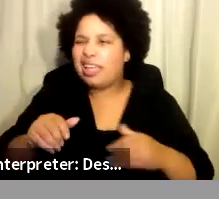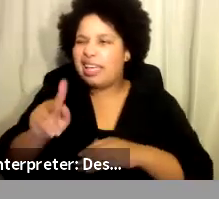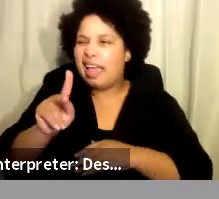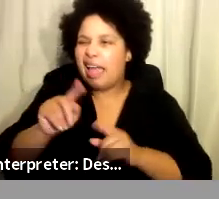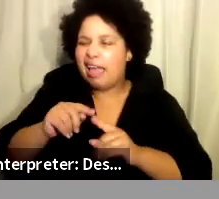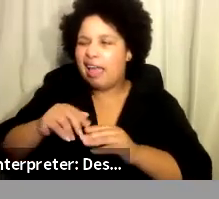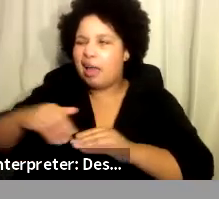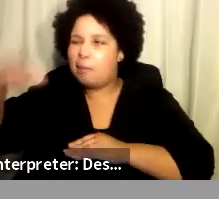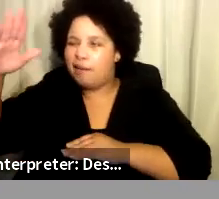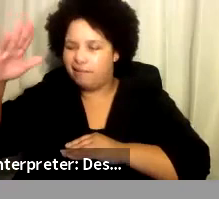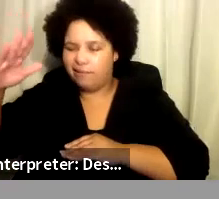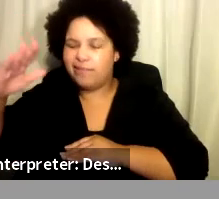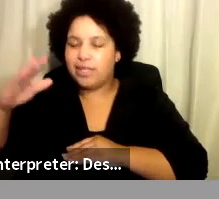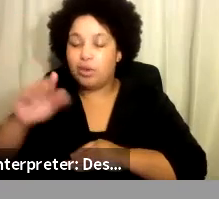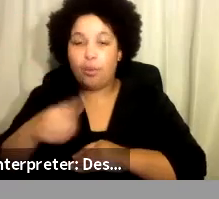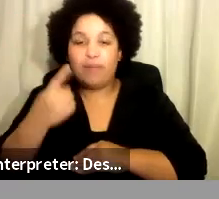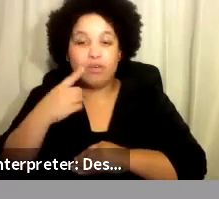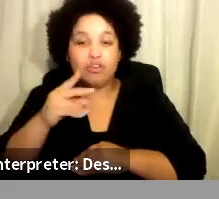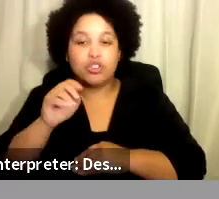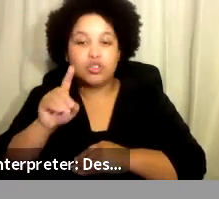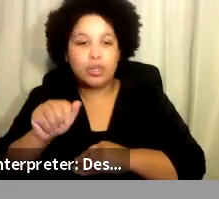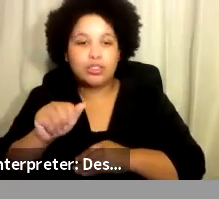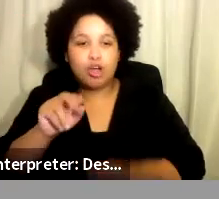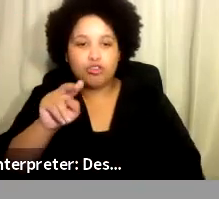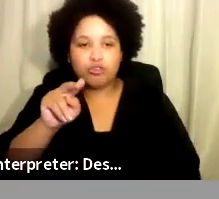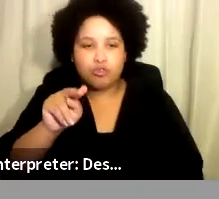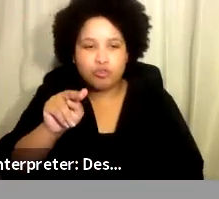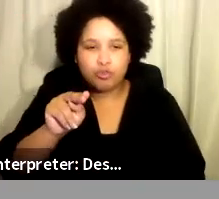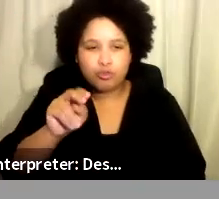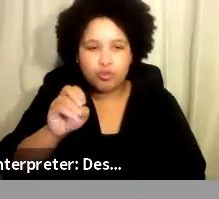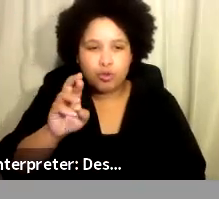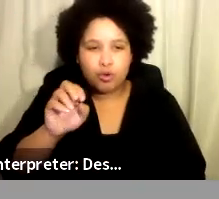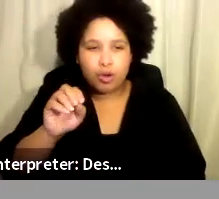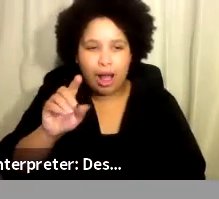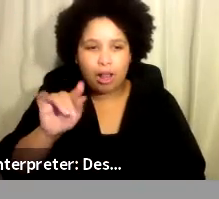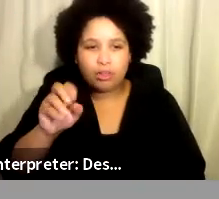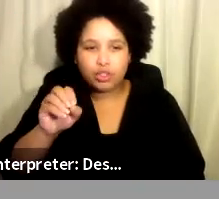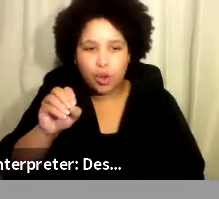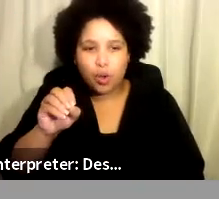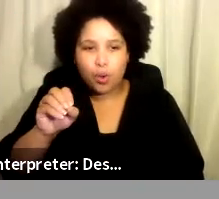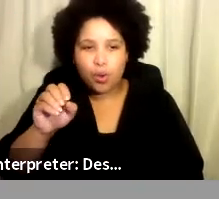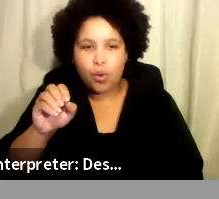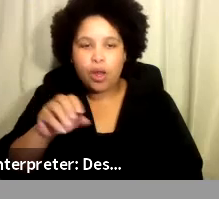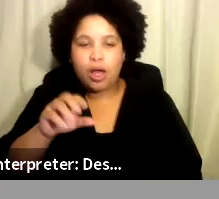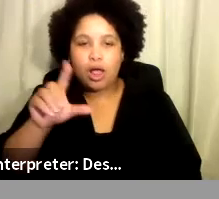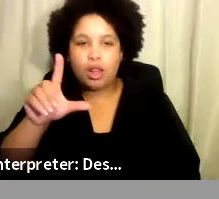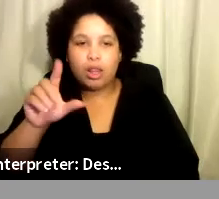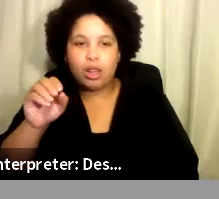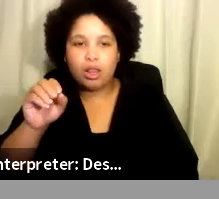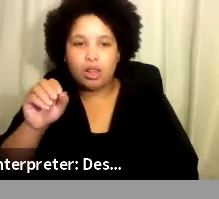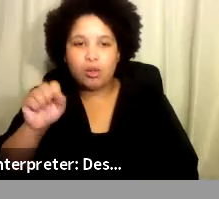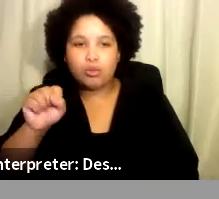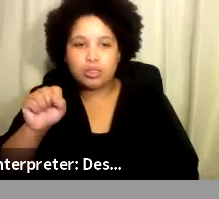we have as of right now for dual immersion would be Noralto Las Palmas. That's where we have one class available for that